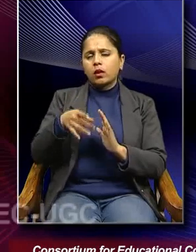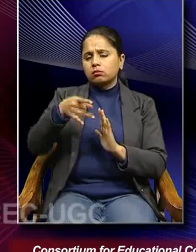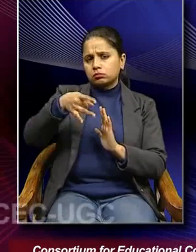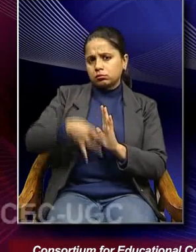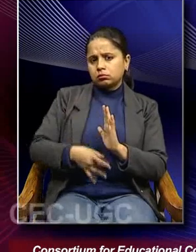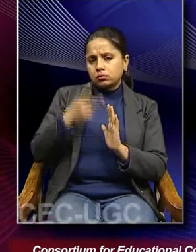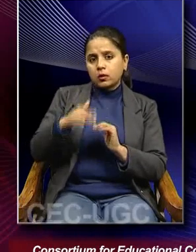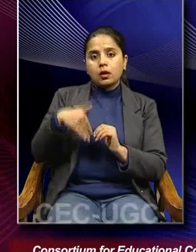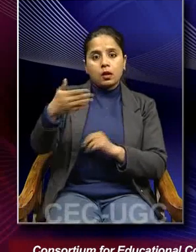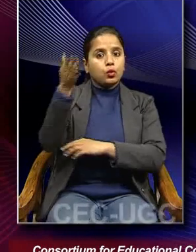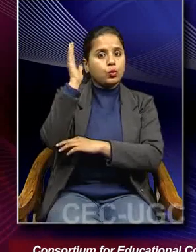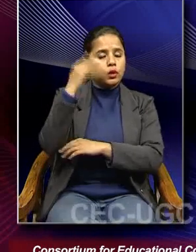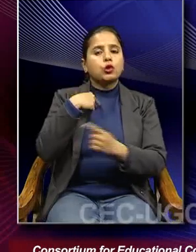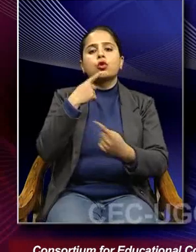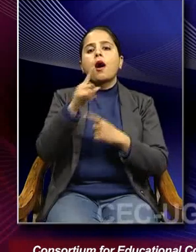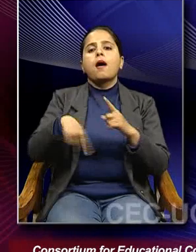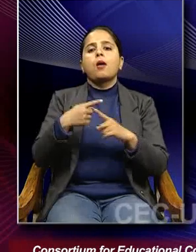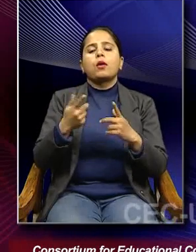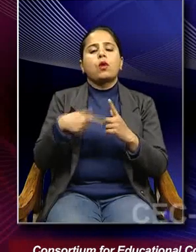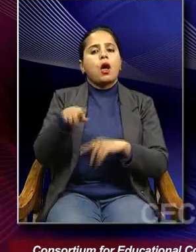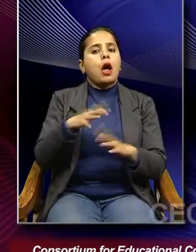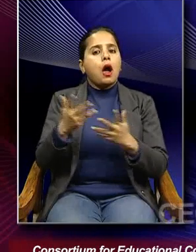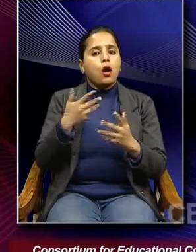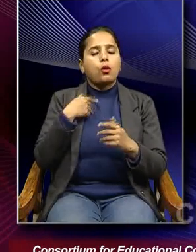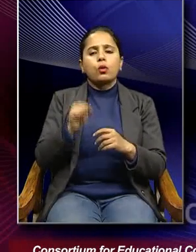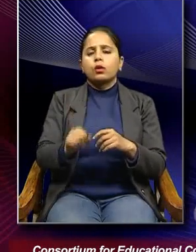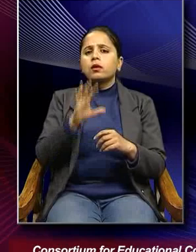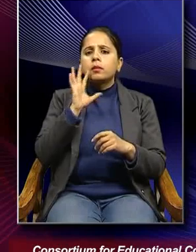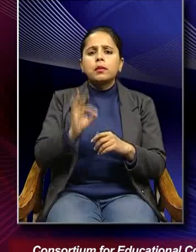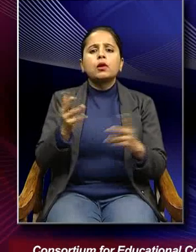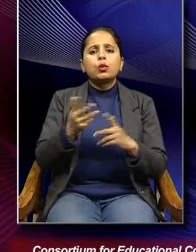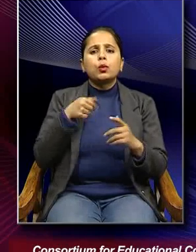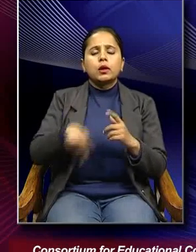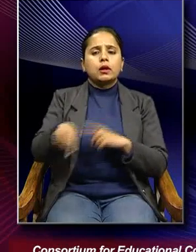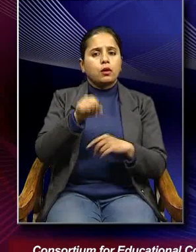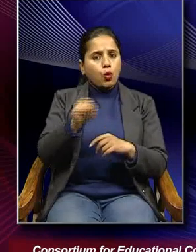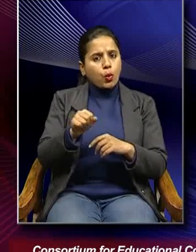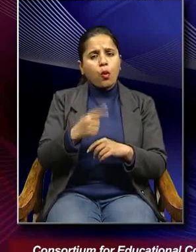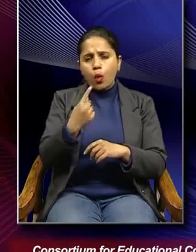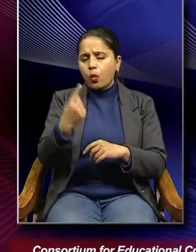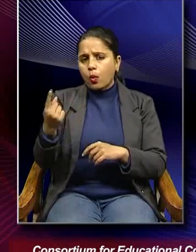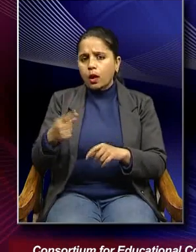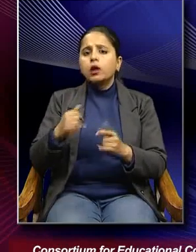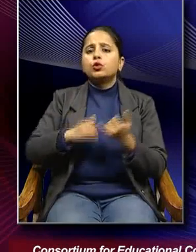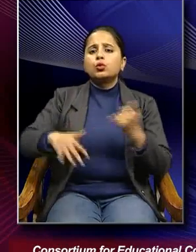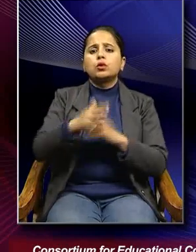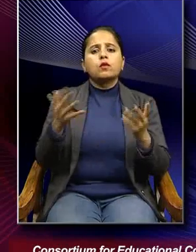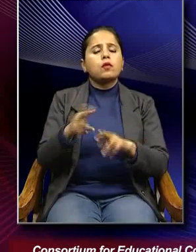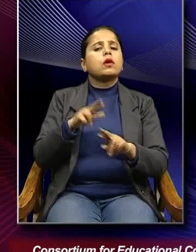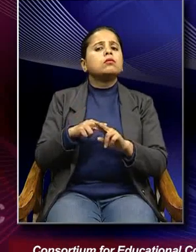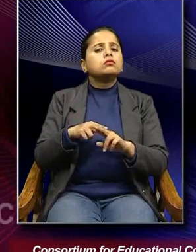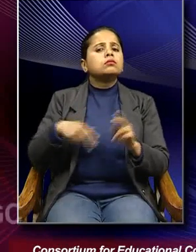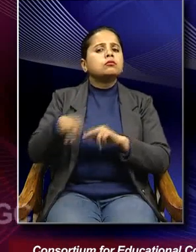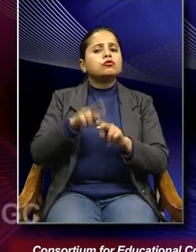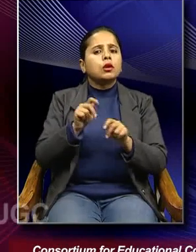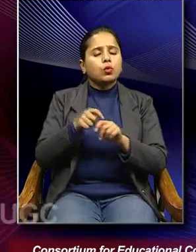in the next lecture we will talk about that what is the significance of each social welfare function and how the